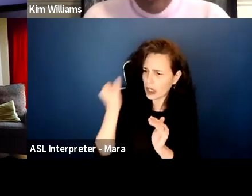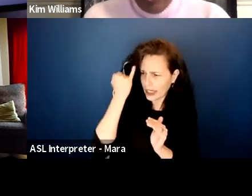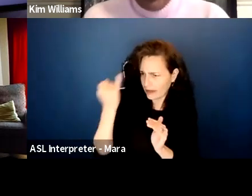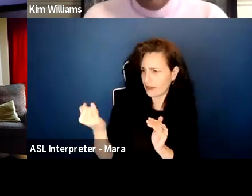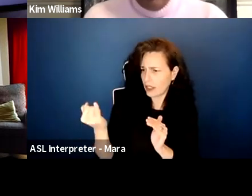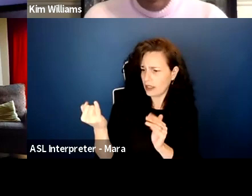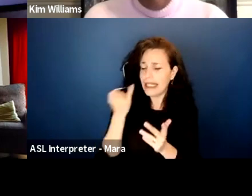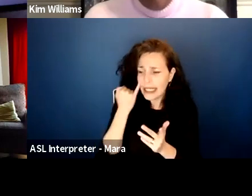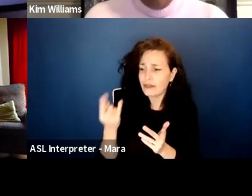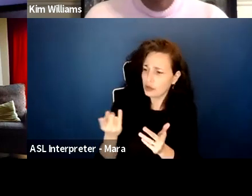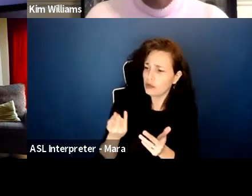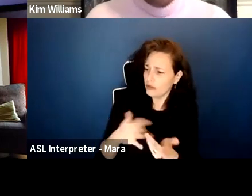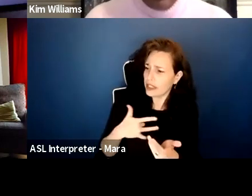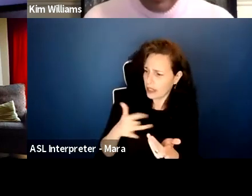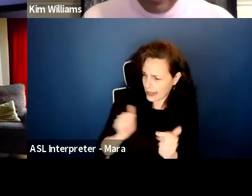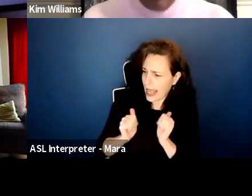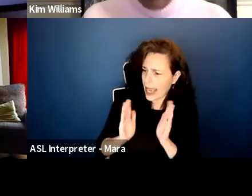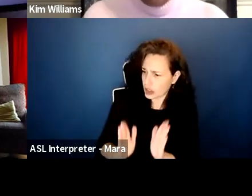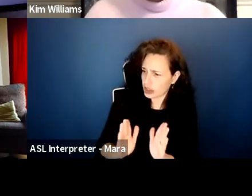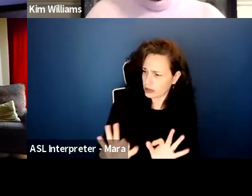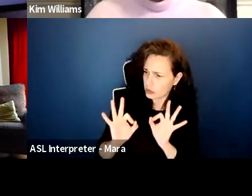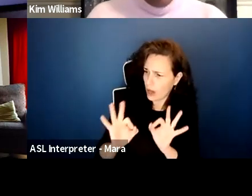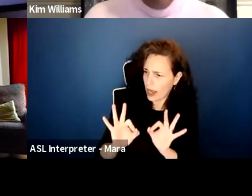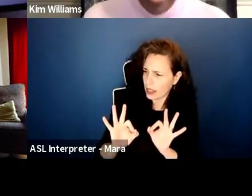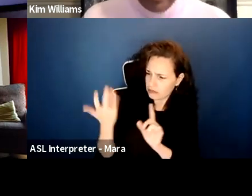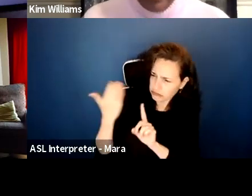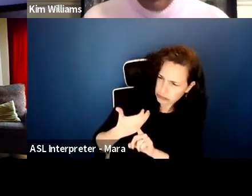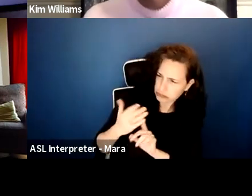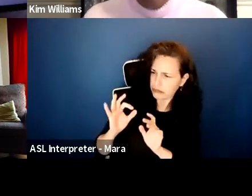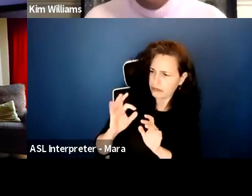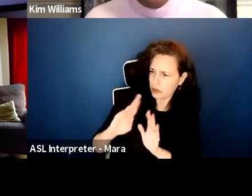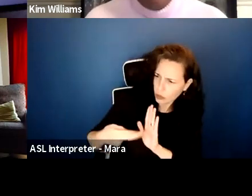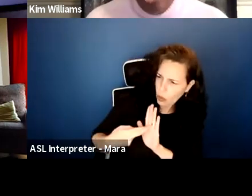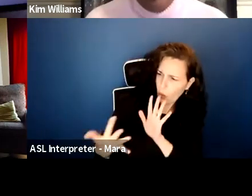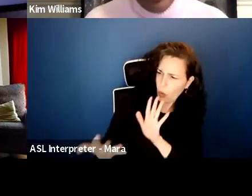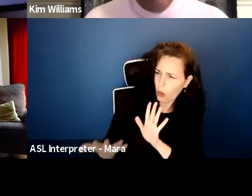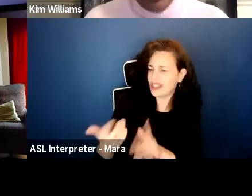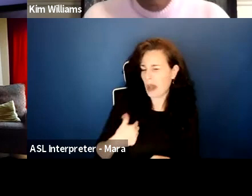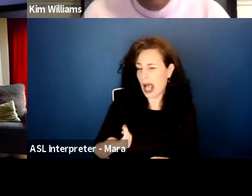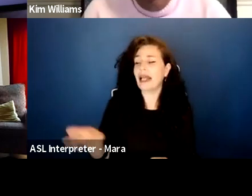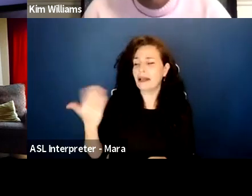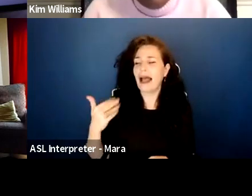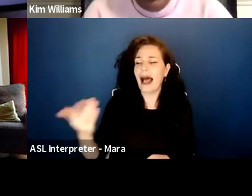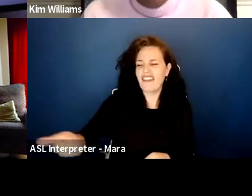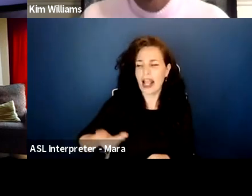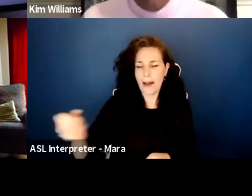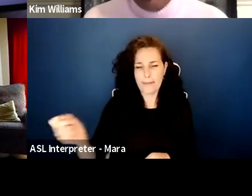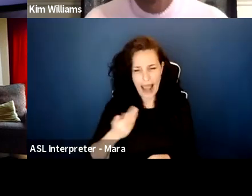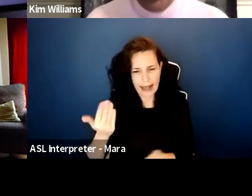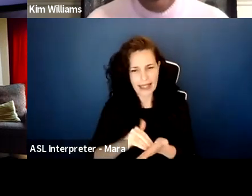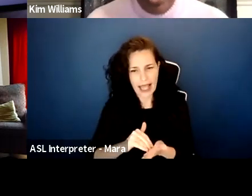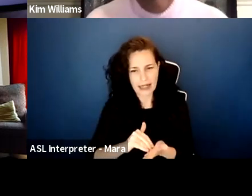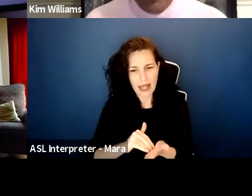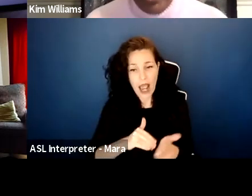for the role, and am often sneaky as well, and bring them back in. And, oftentimes they will ultimately get the role,